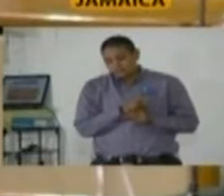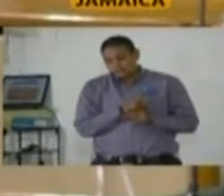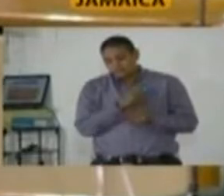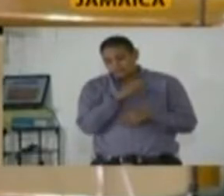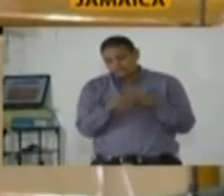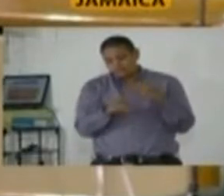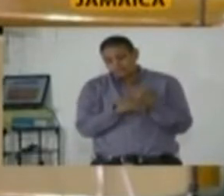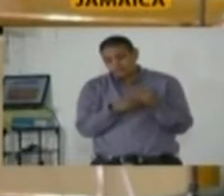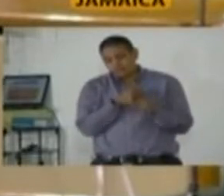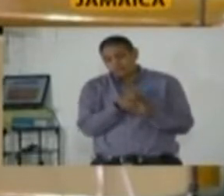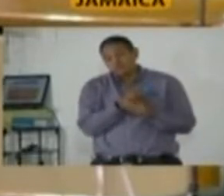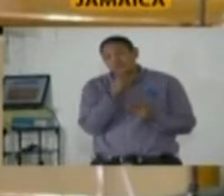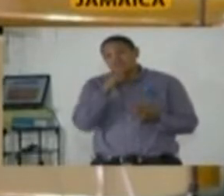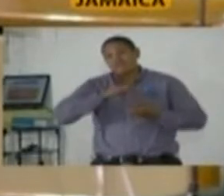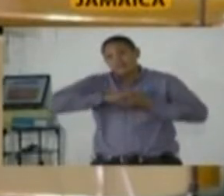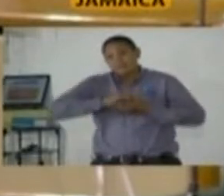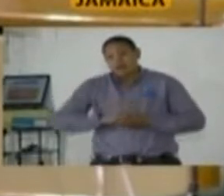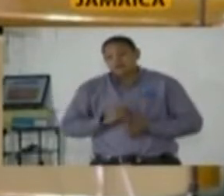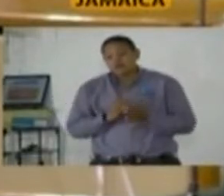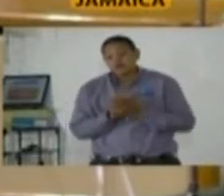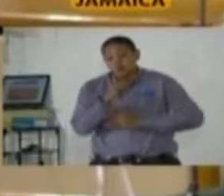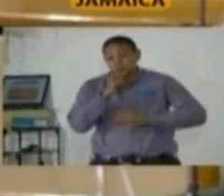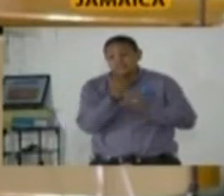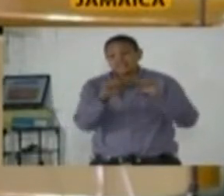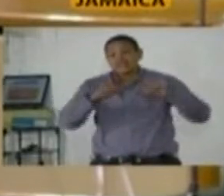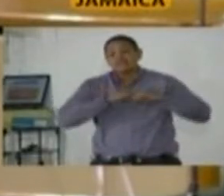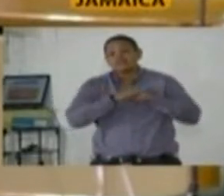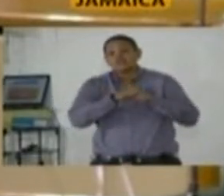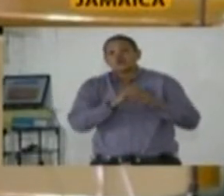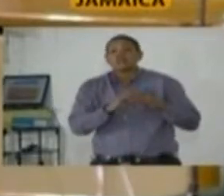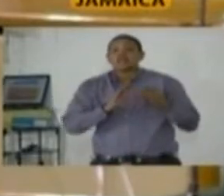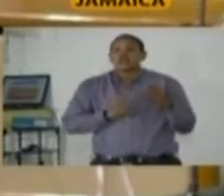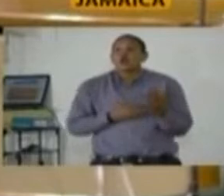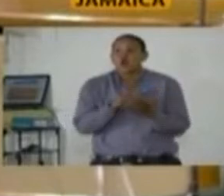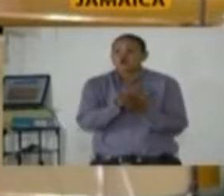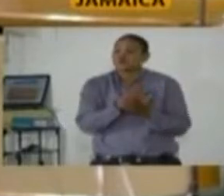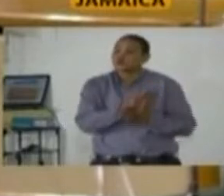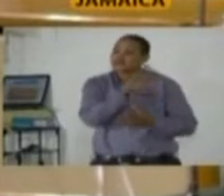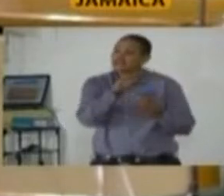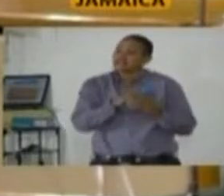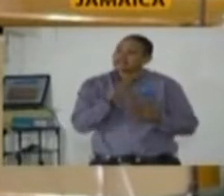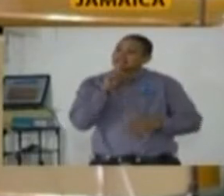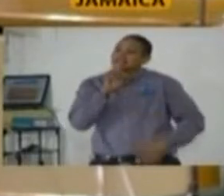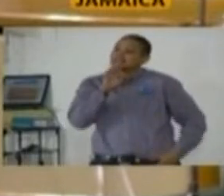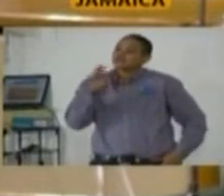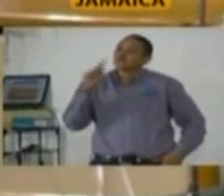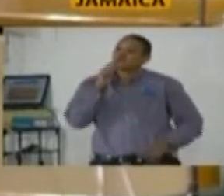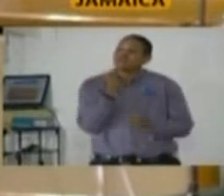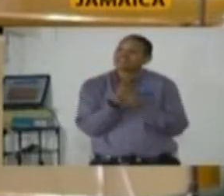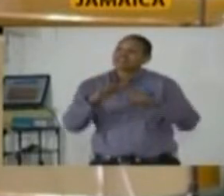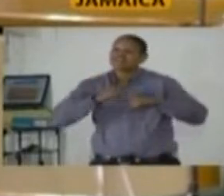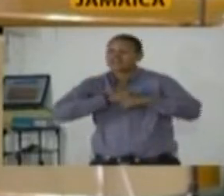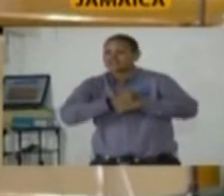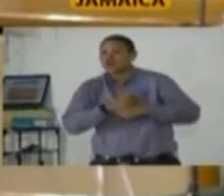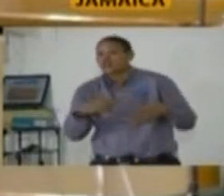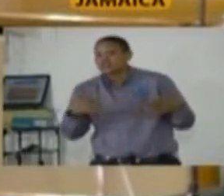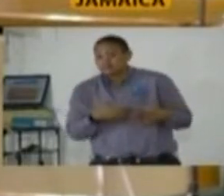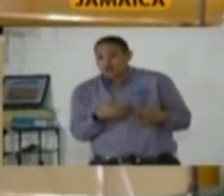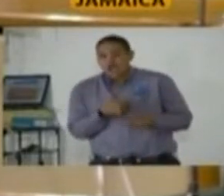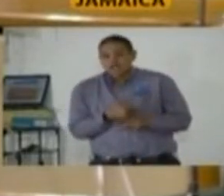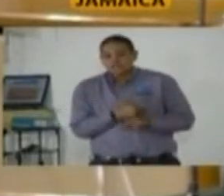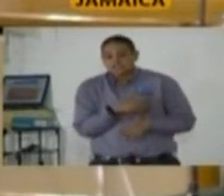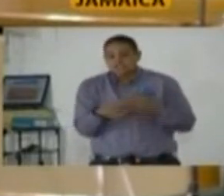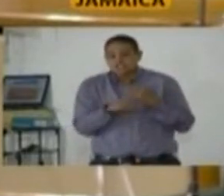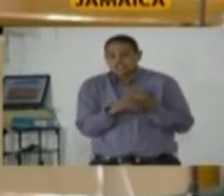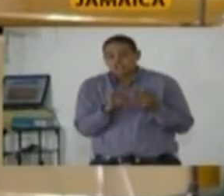with our partners to improve safety and security within our schools. These include the Community Safety and Security Branch of the